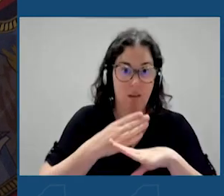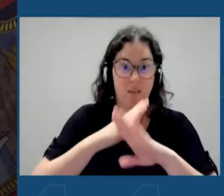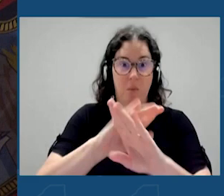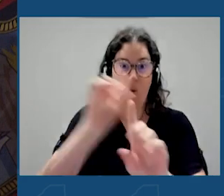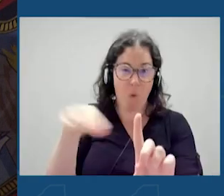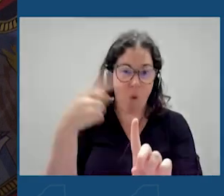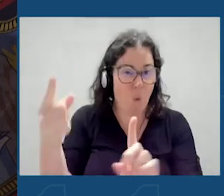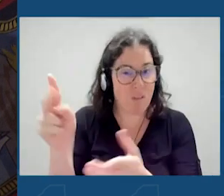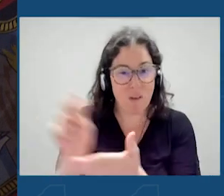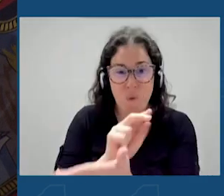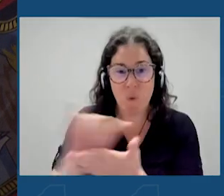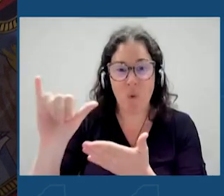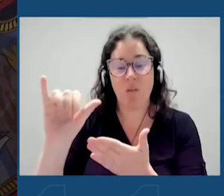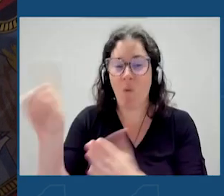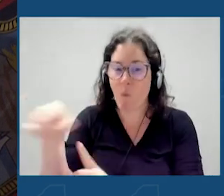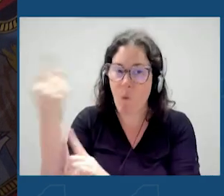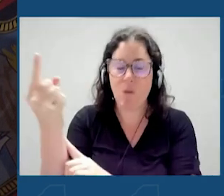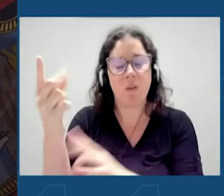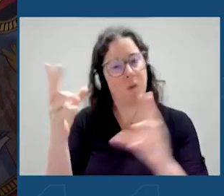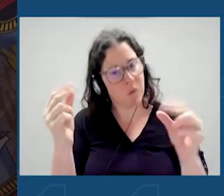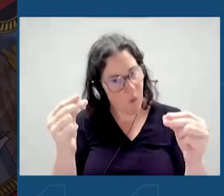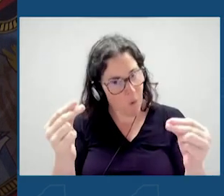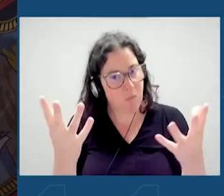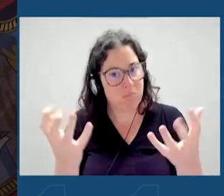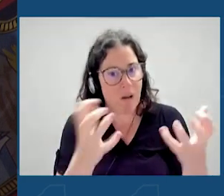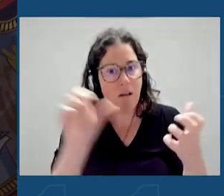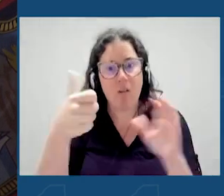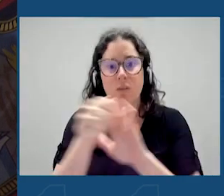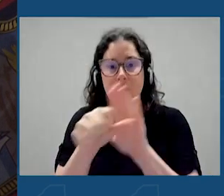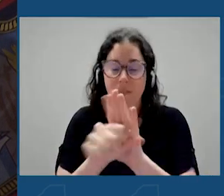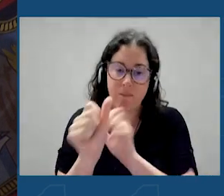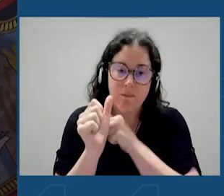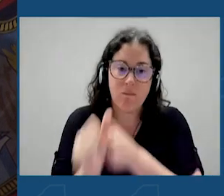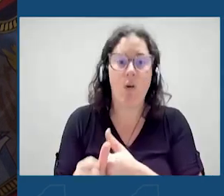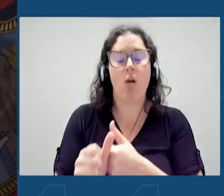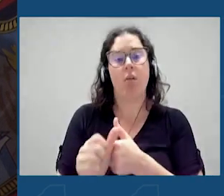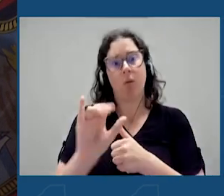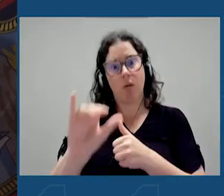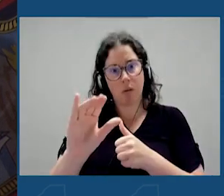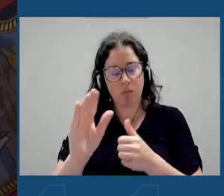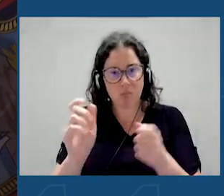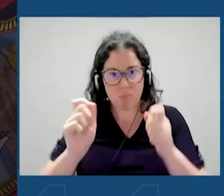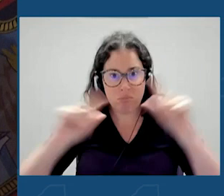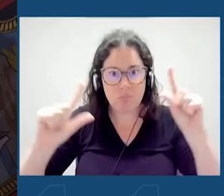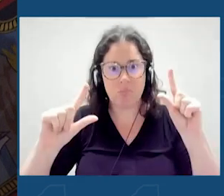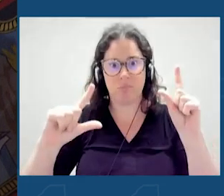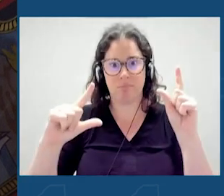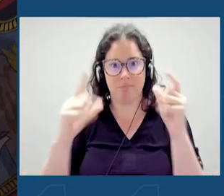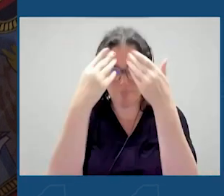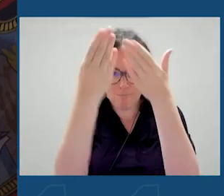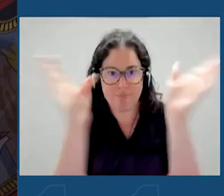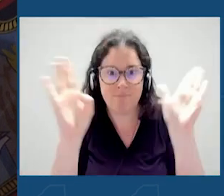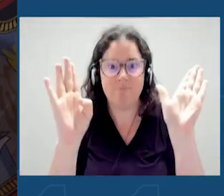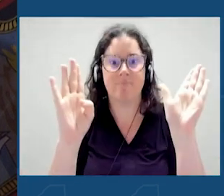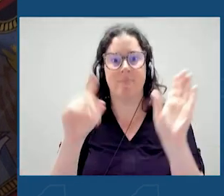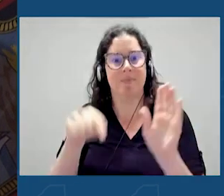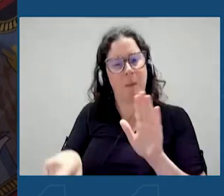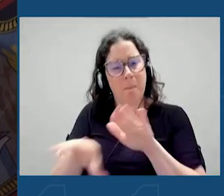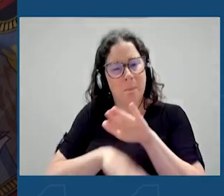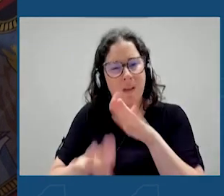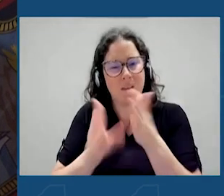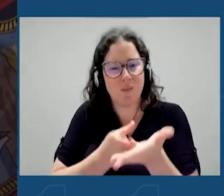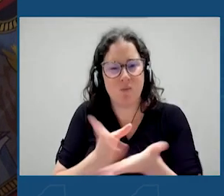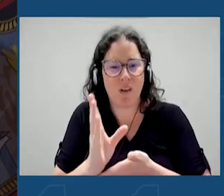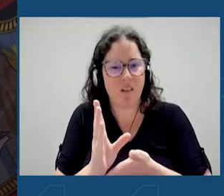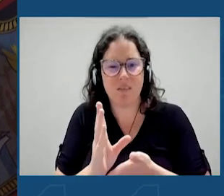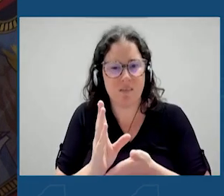York. Follow us. Come to your senses. Know that these are basic rights